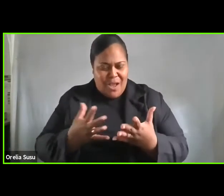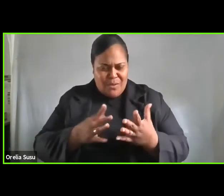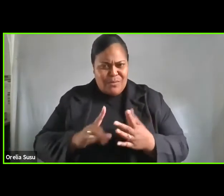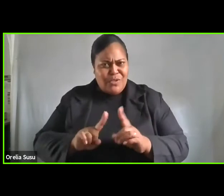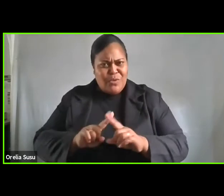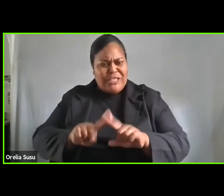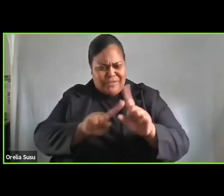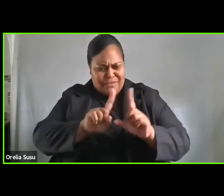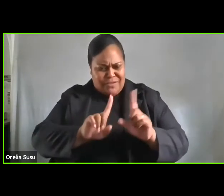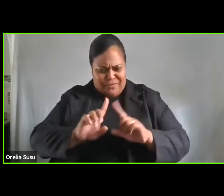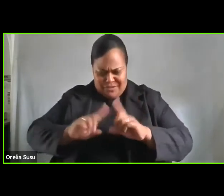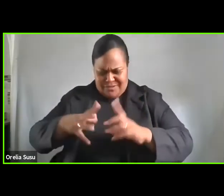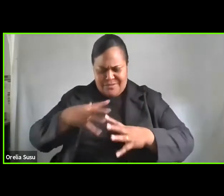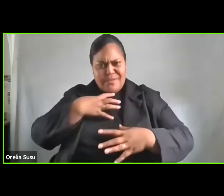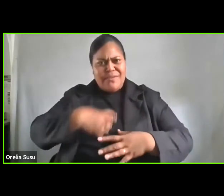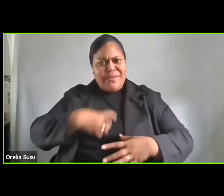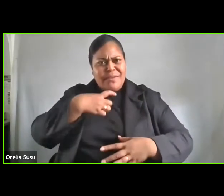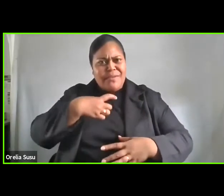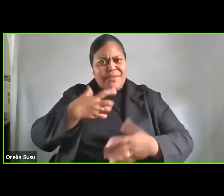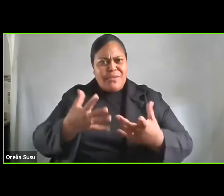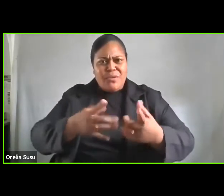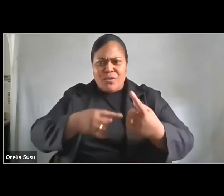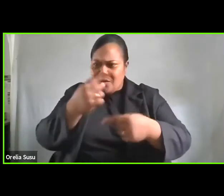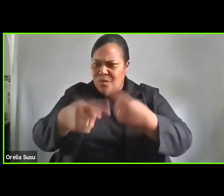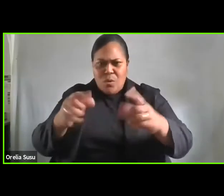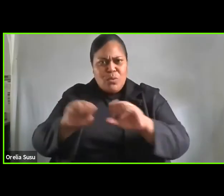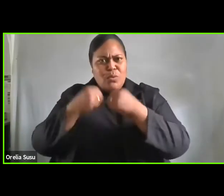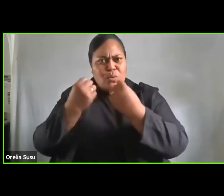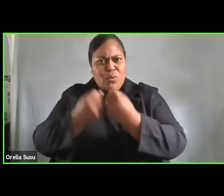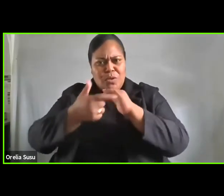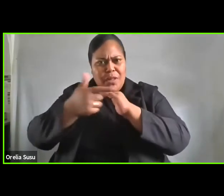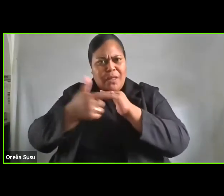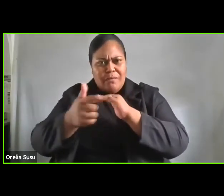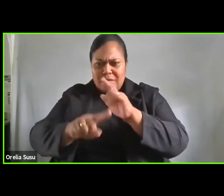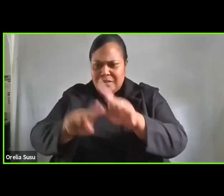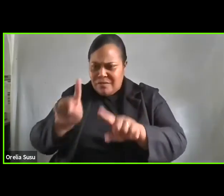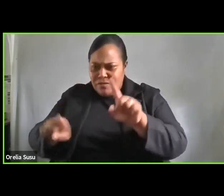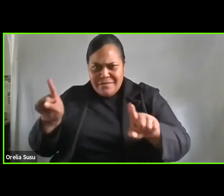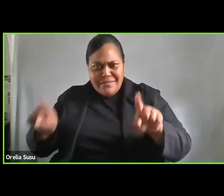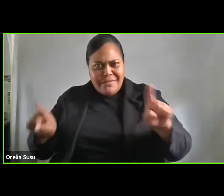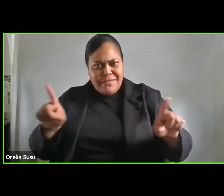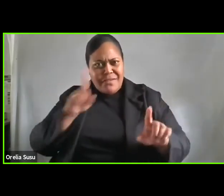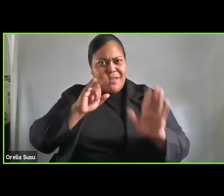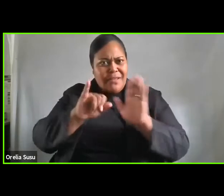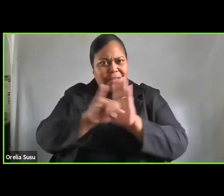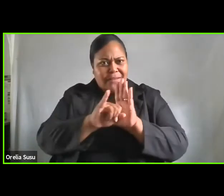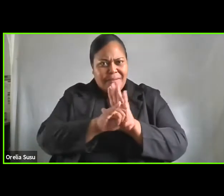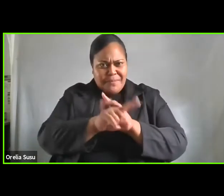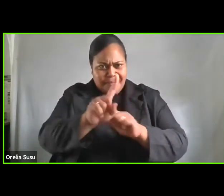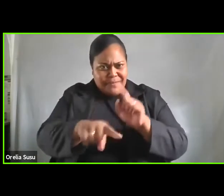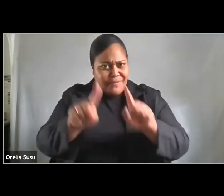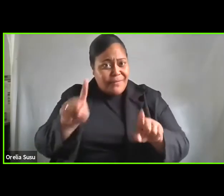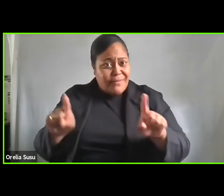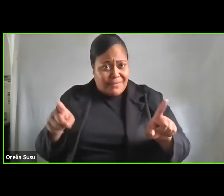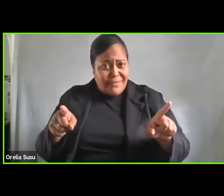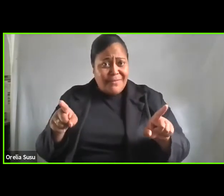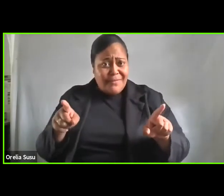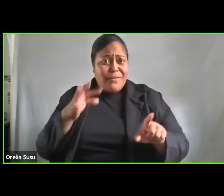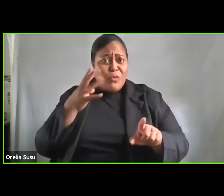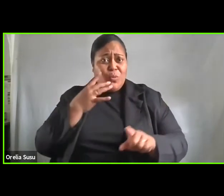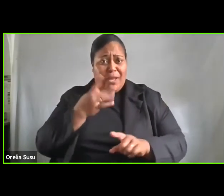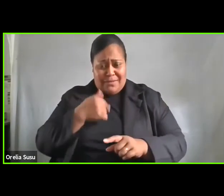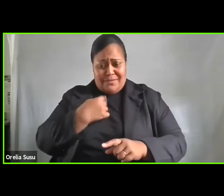are all of your social categories all of your identities they say something into the world as you move through the